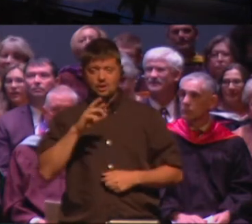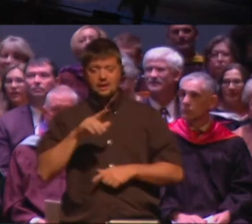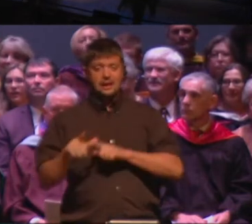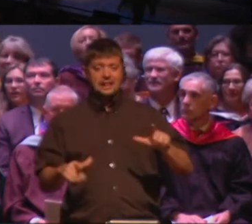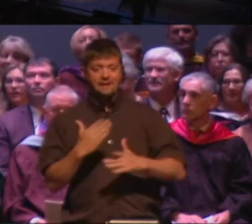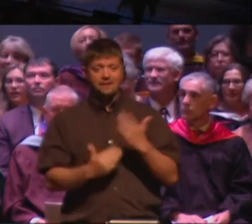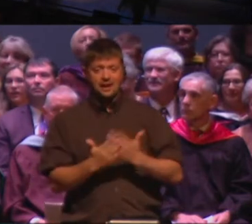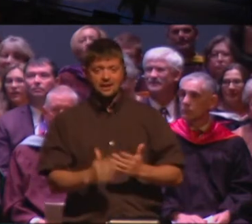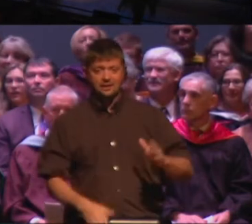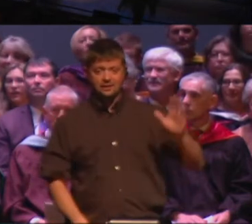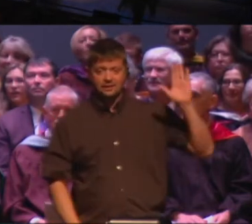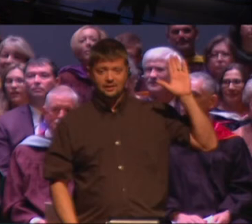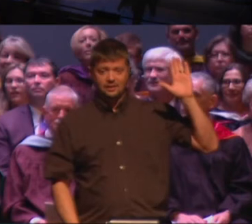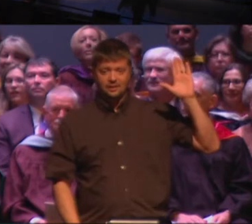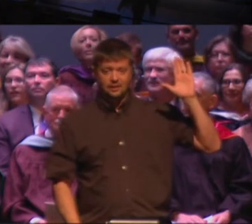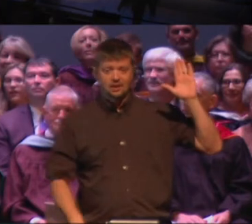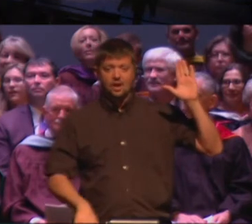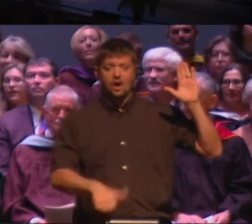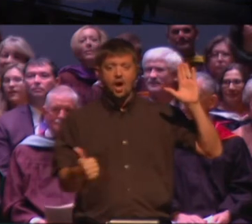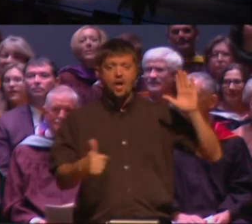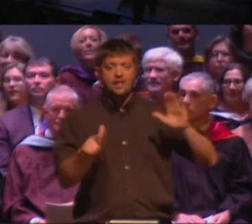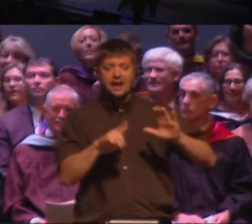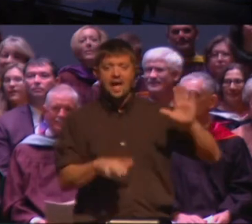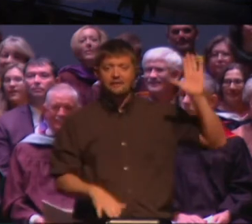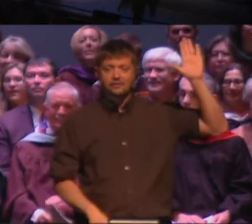hand. That's your other left hand.